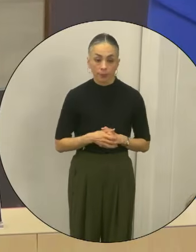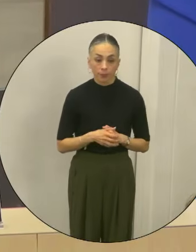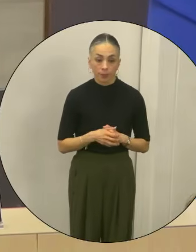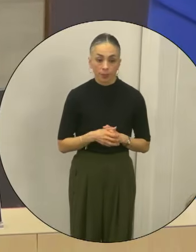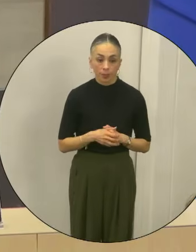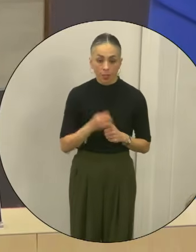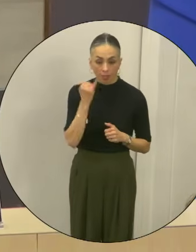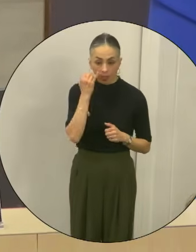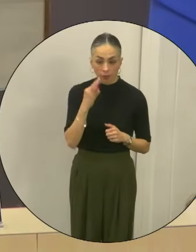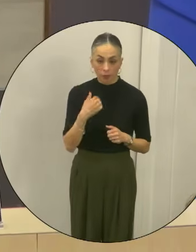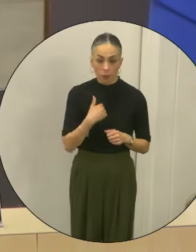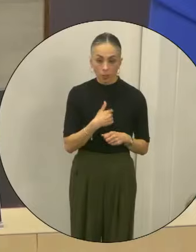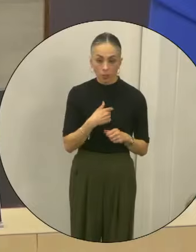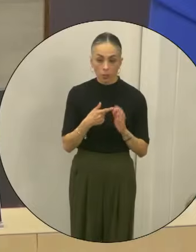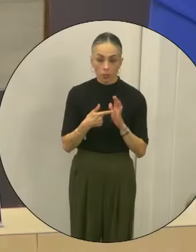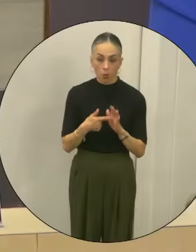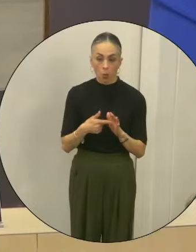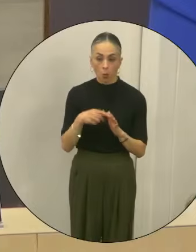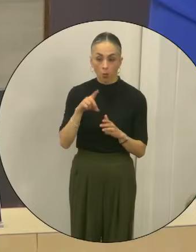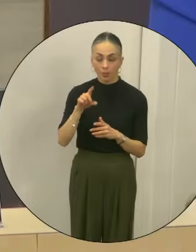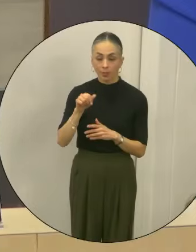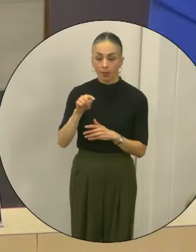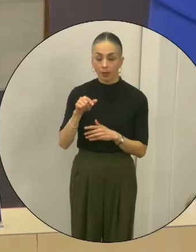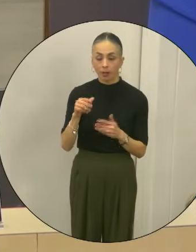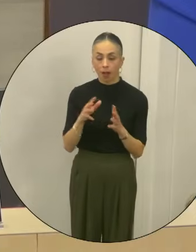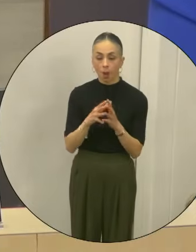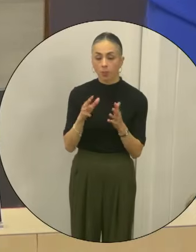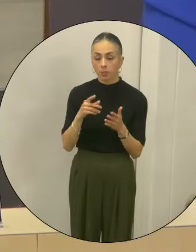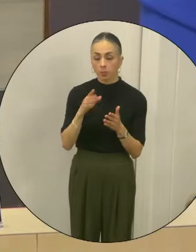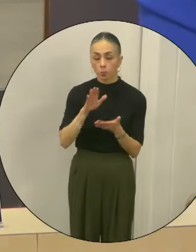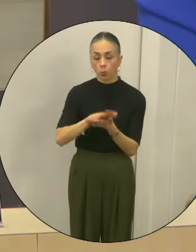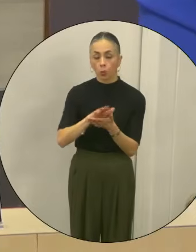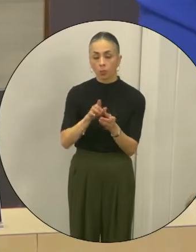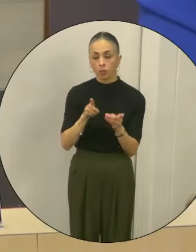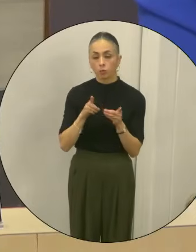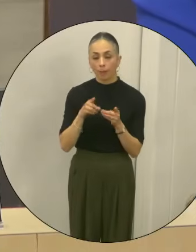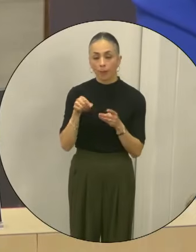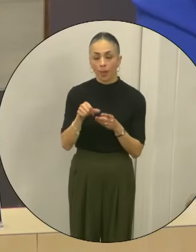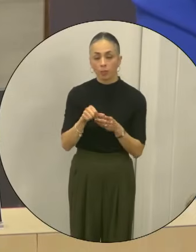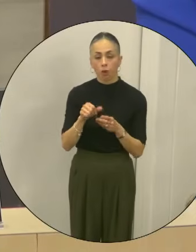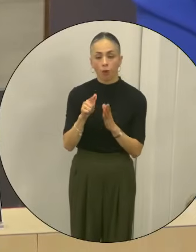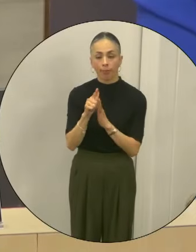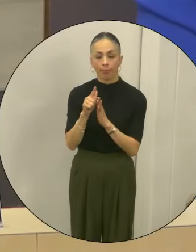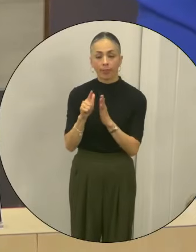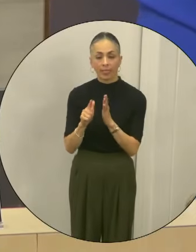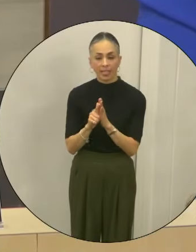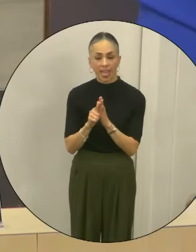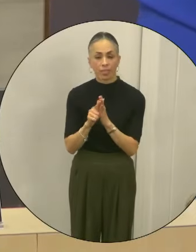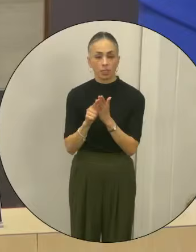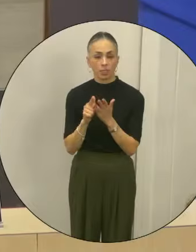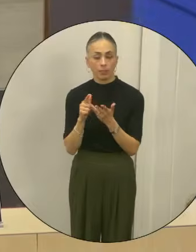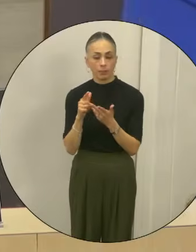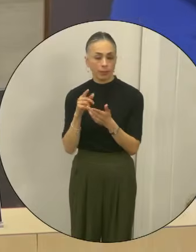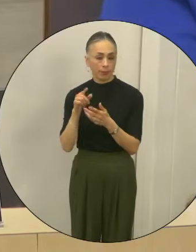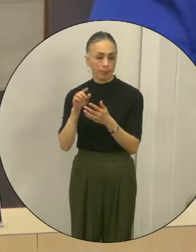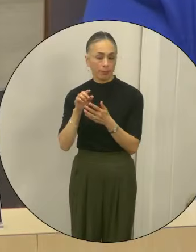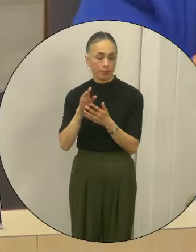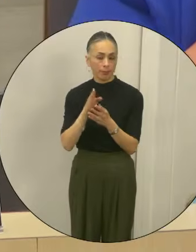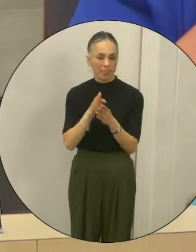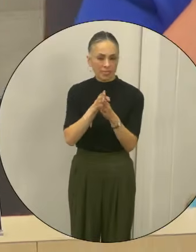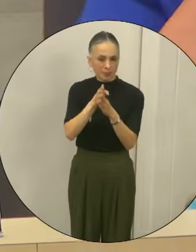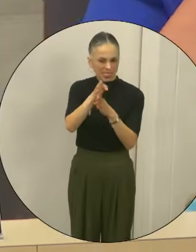if we were able to show data on how much the school district spends on litigation in these specific areas, and if